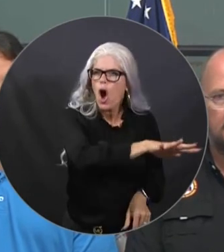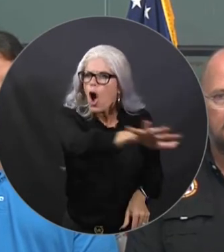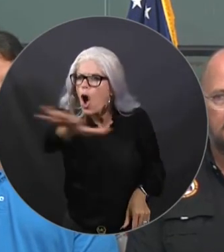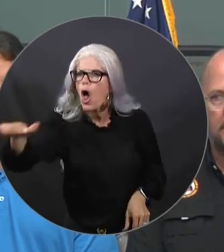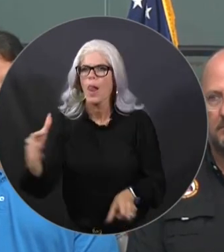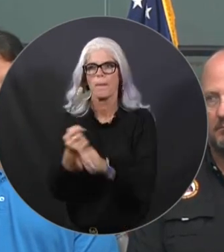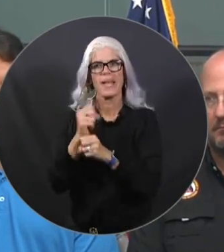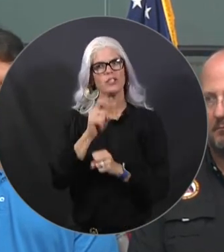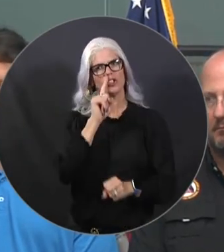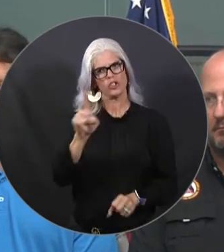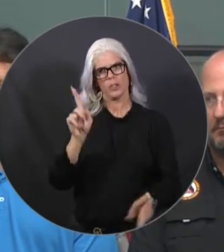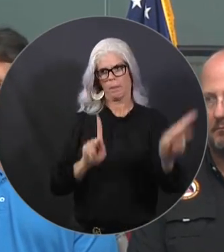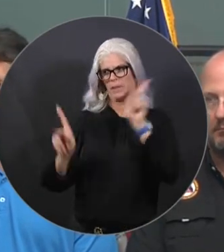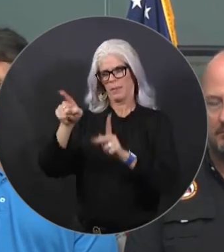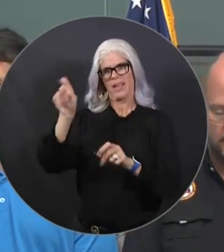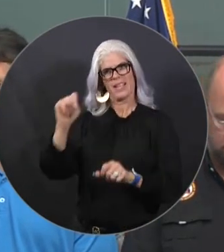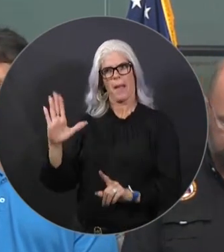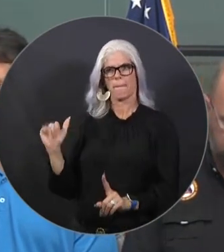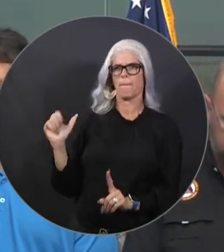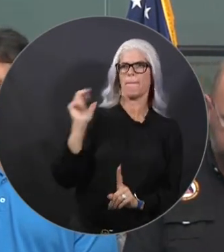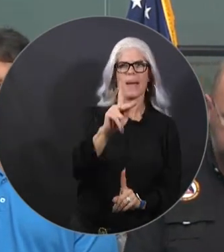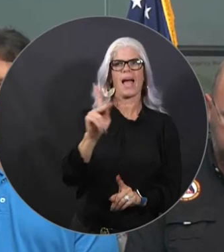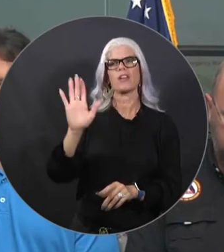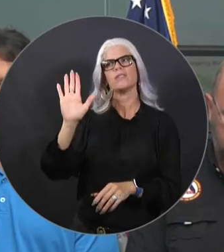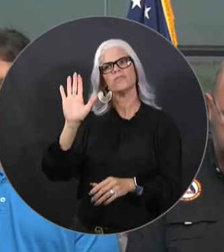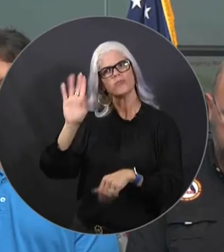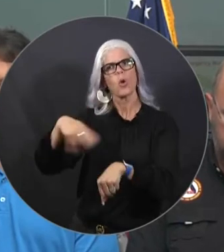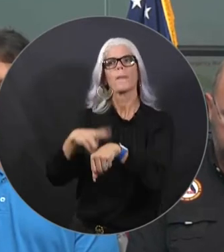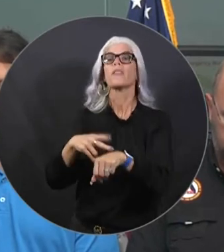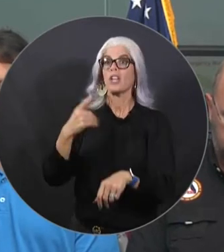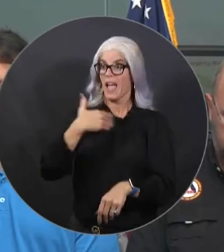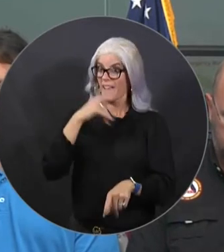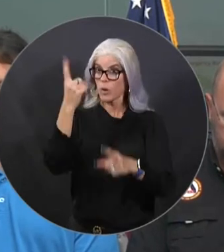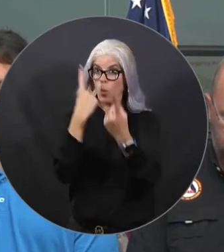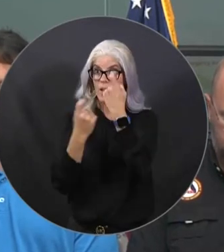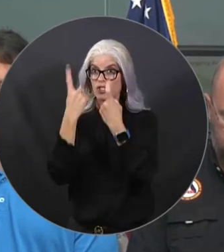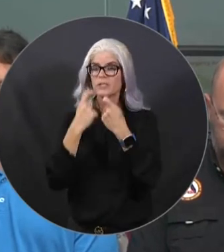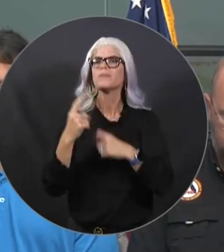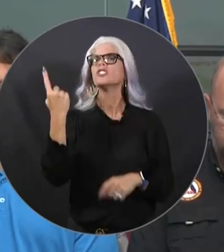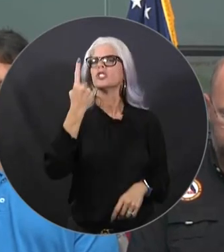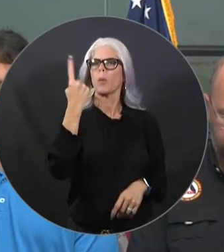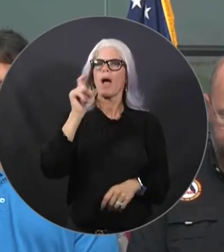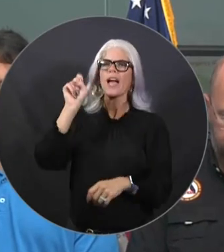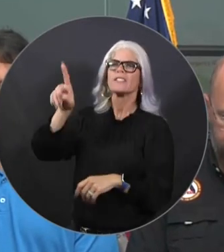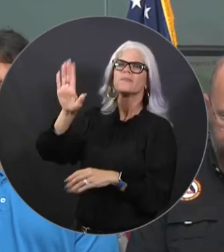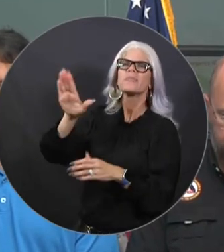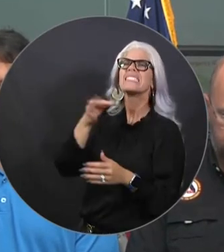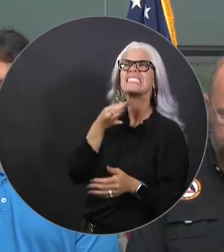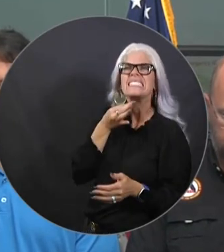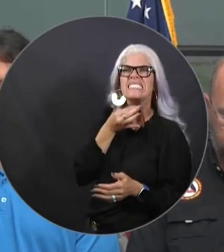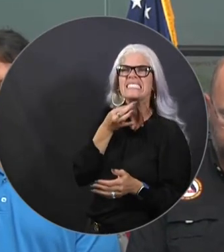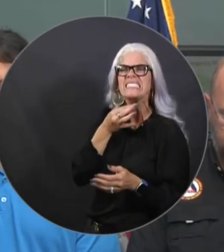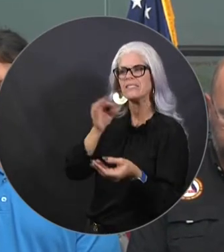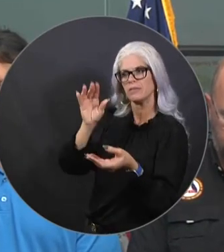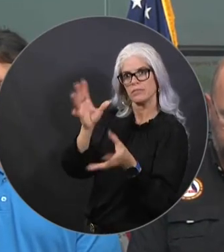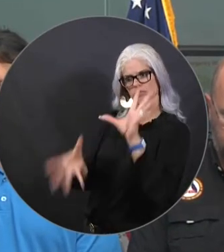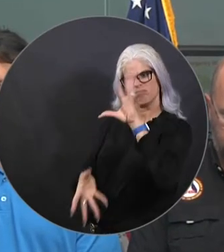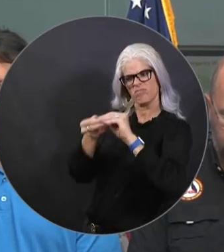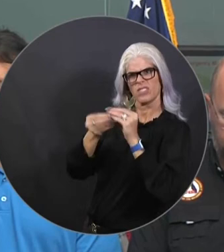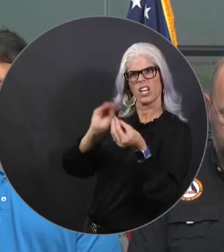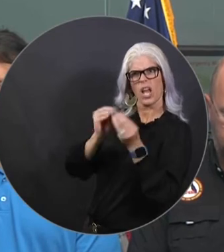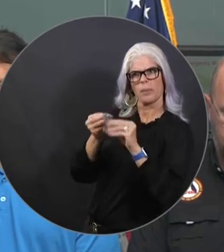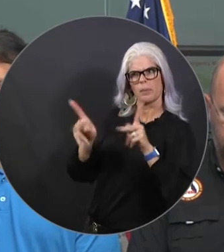with that, I take some questions. I know that a lot of people are questioning what the casualty count is, and I know you addressed it, but is the state at